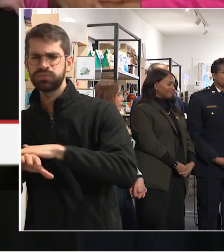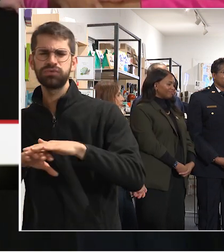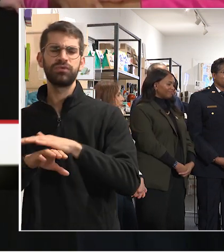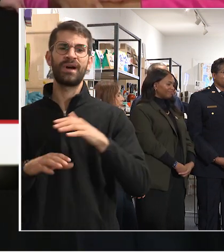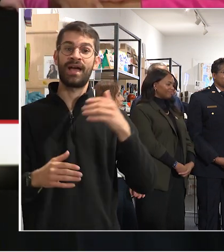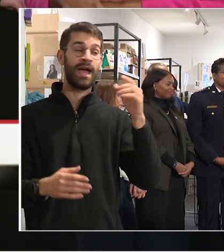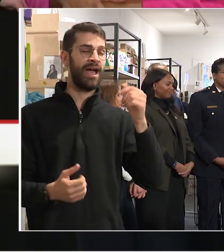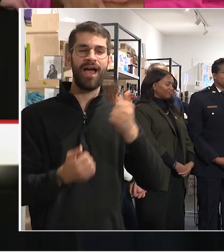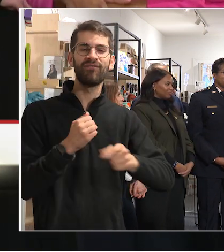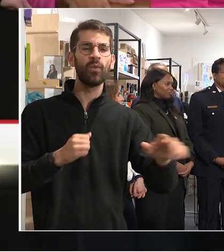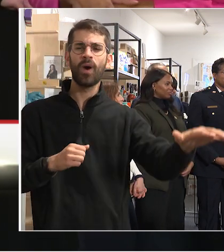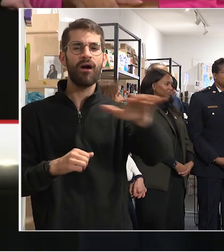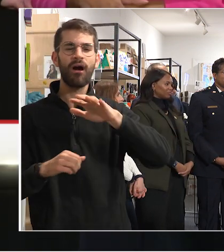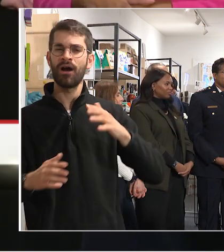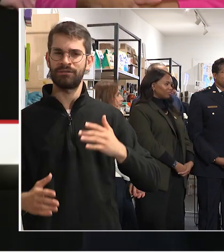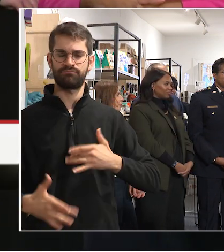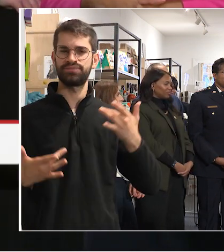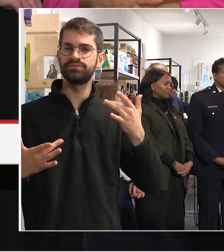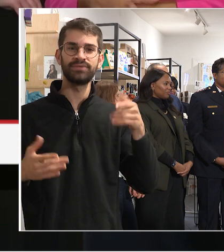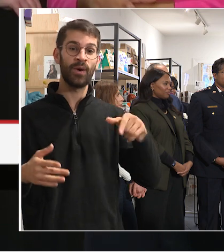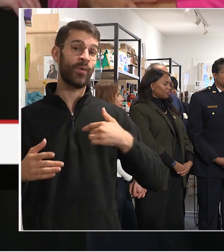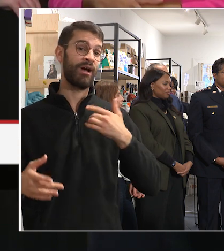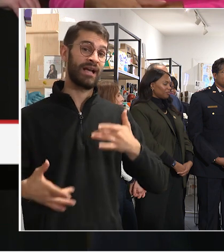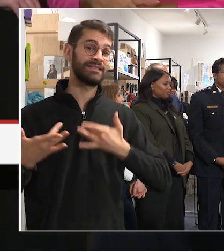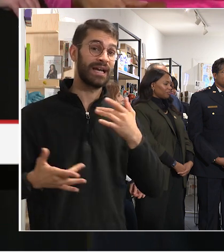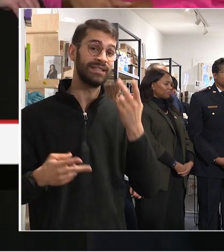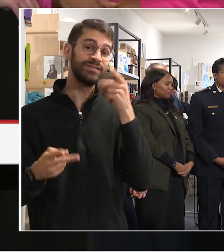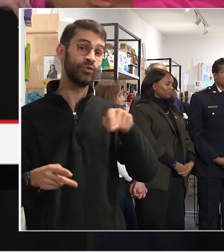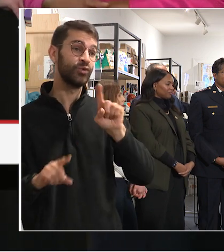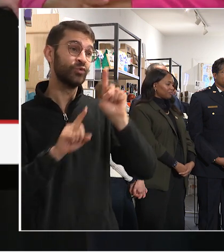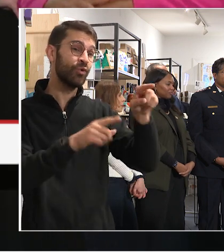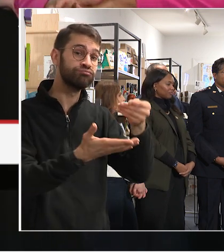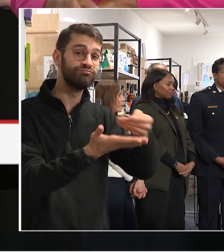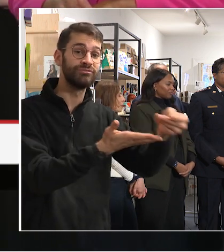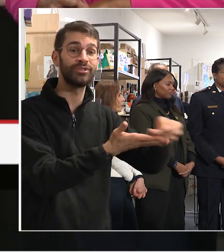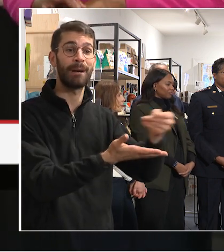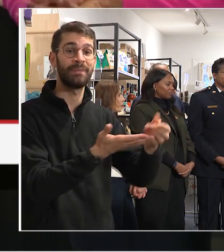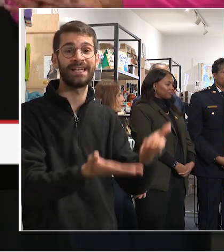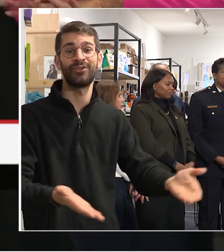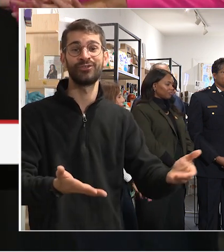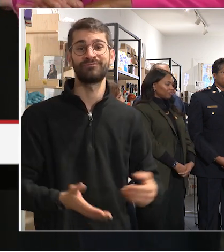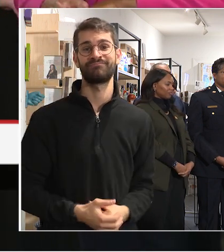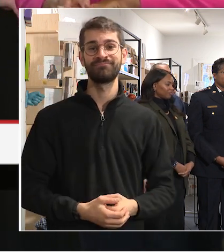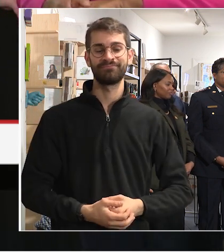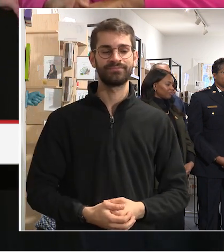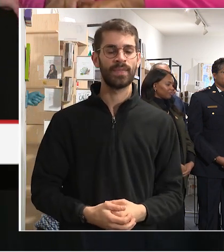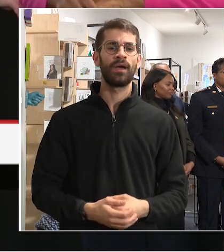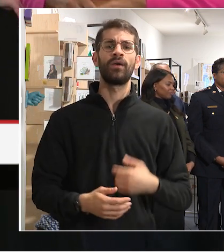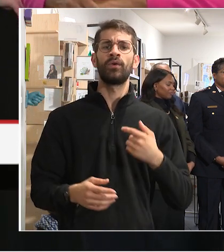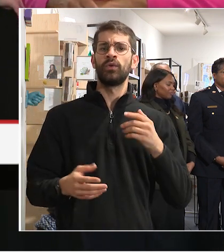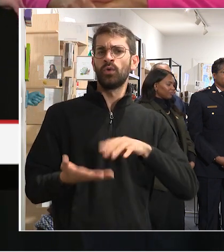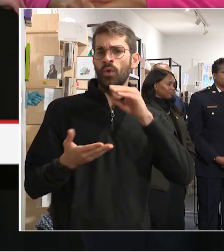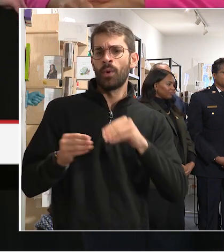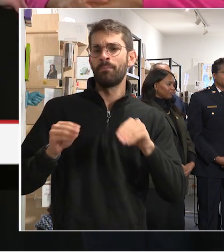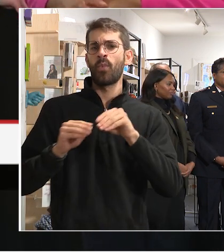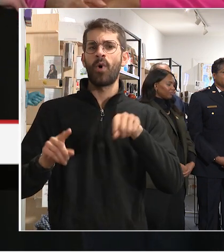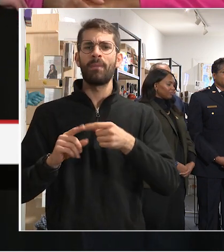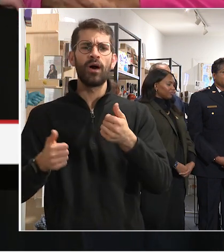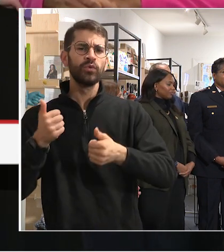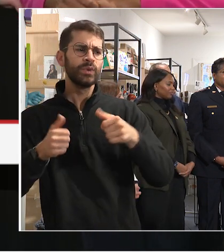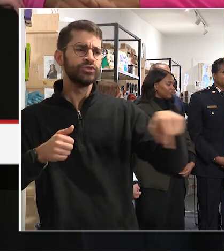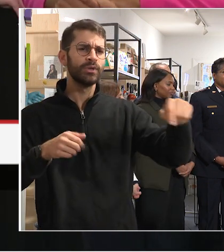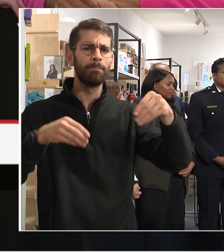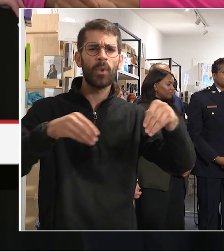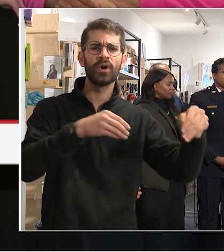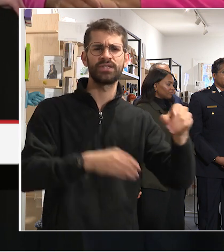and we're asking you and looking forward to seeing you there and shopping. To learn more about the additional markets happening in